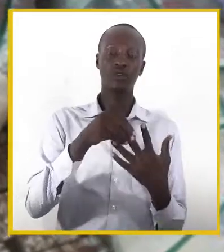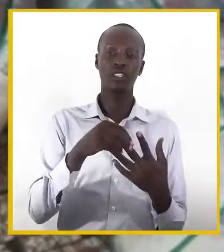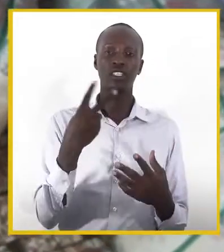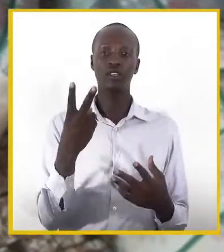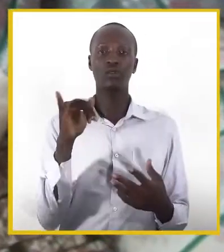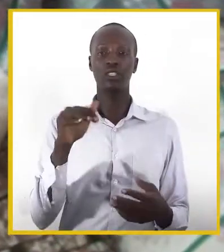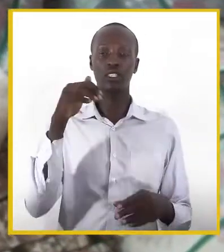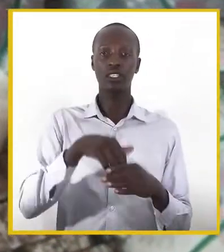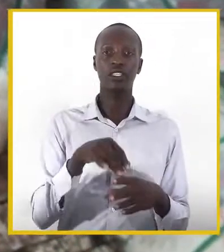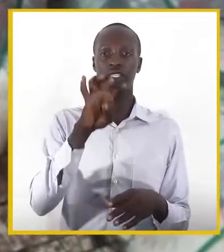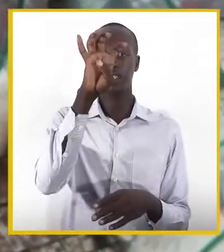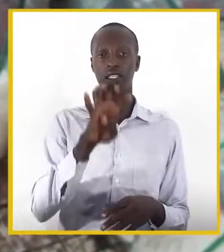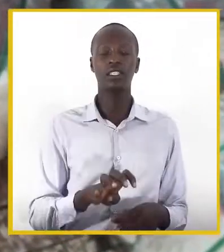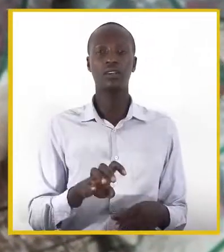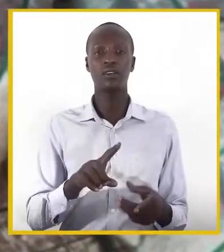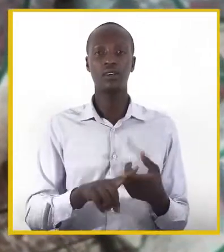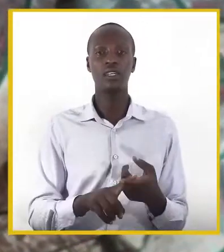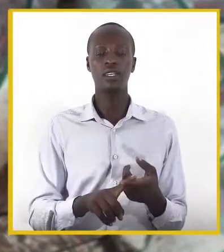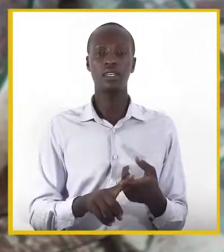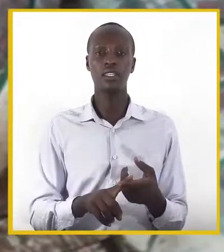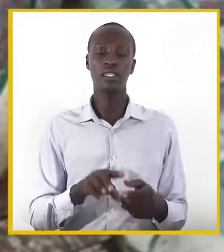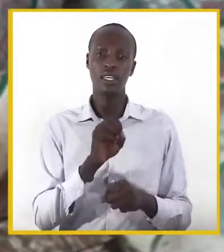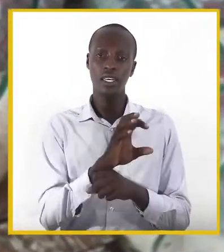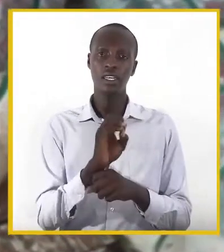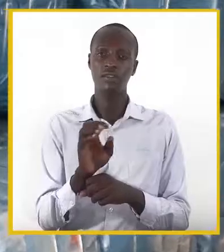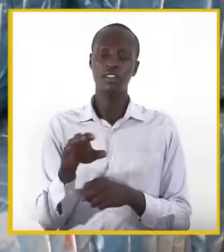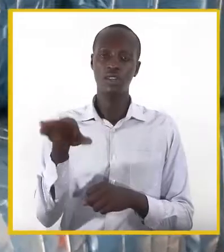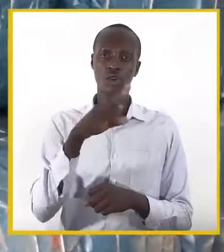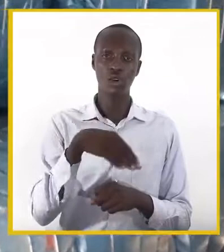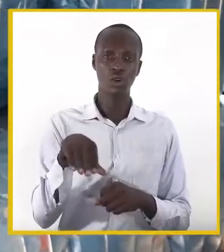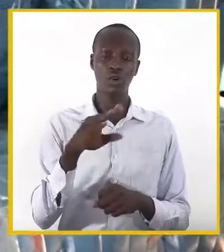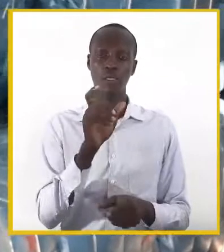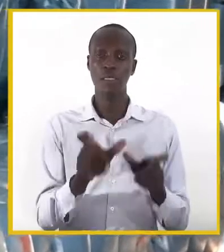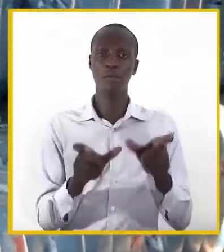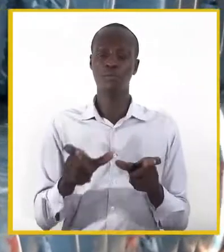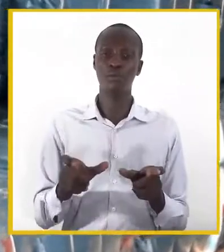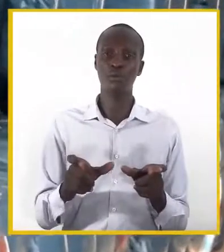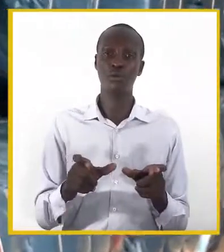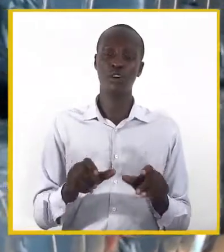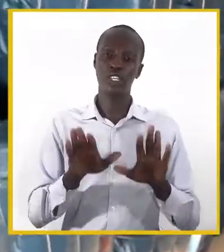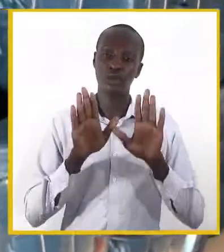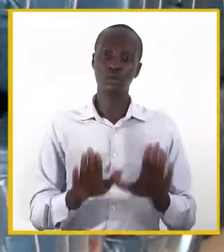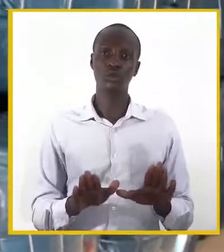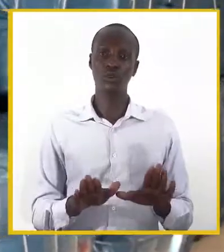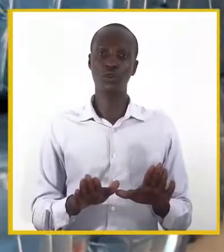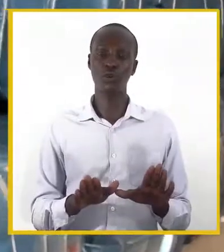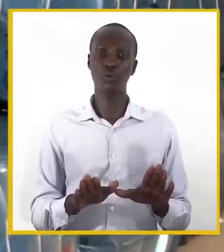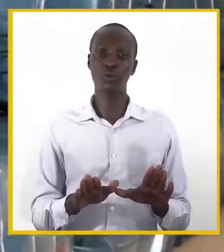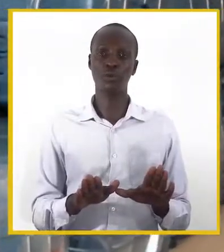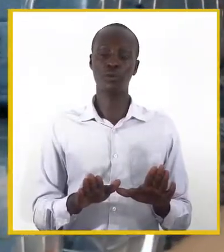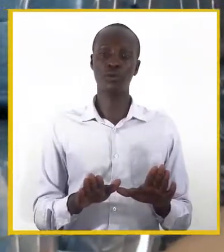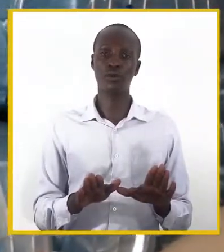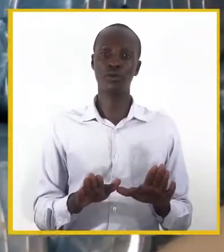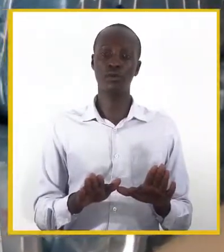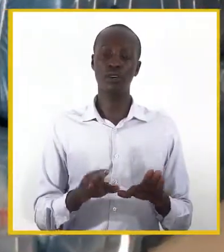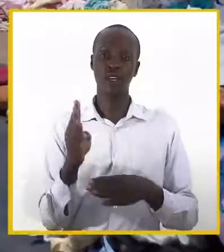years imprisonment. Allow me to urge all the people to desist from